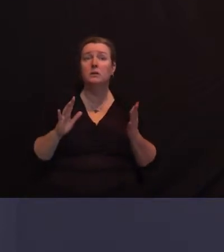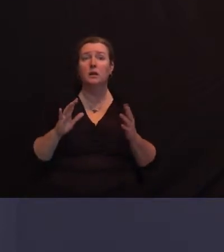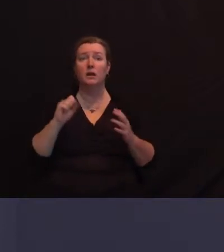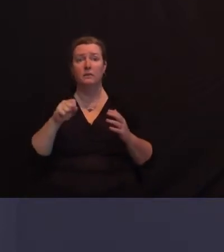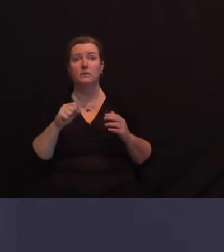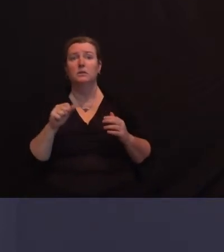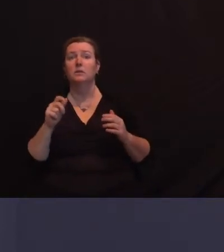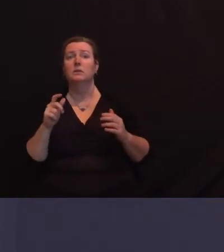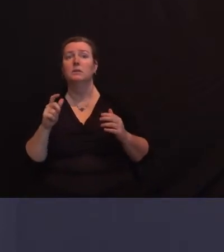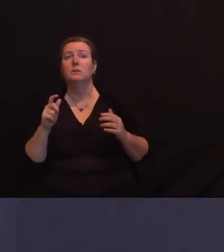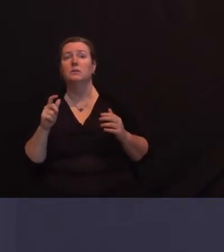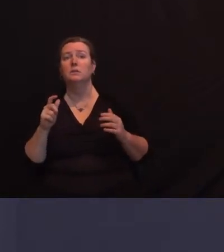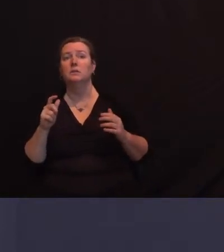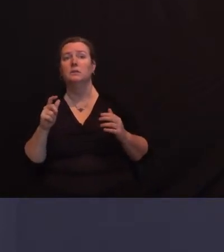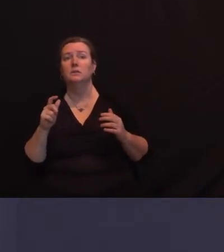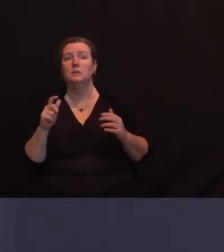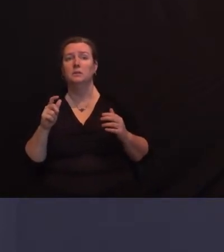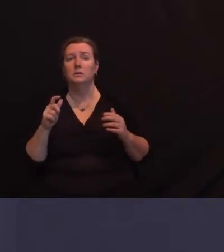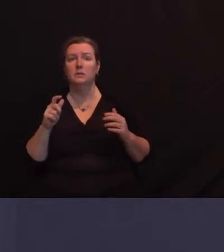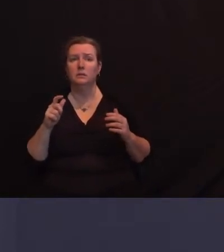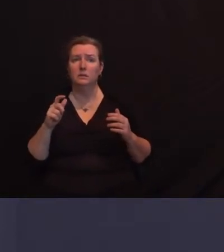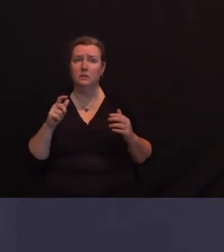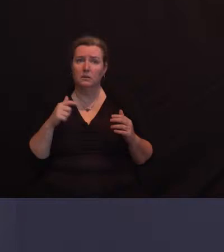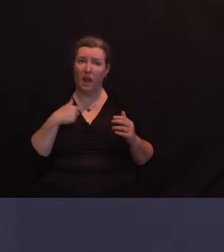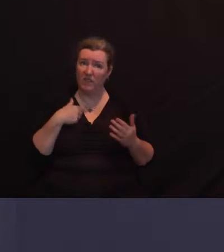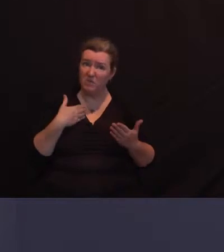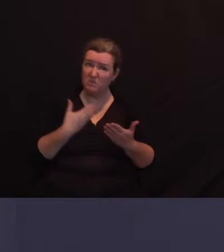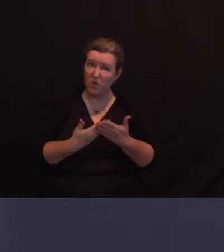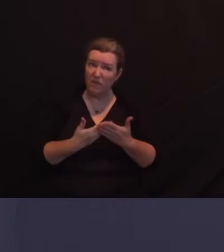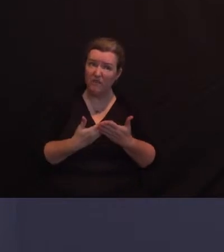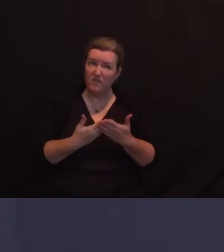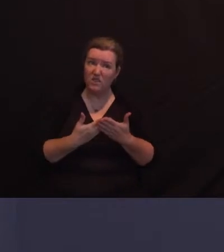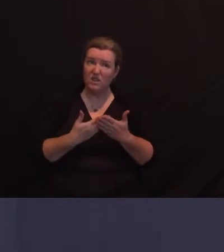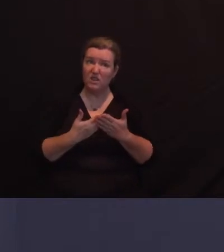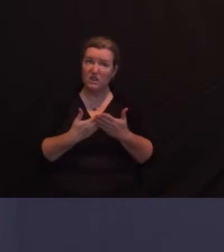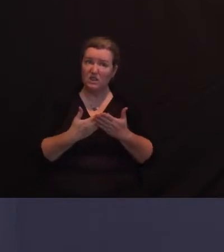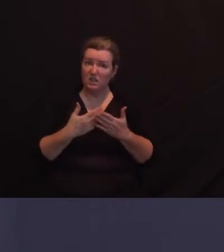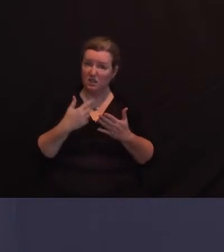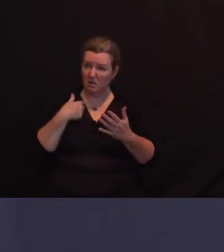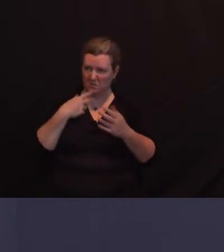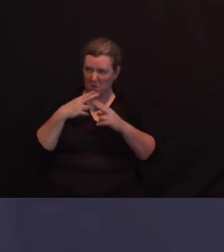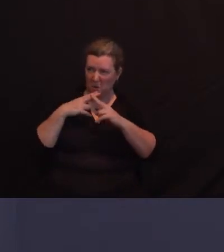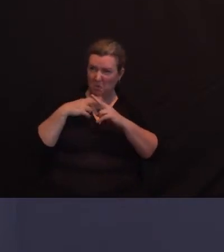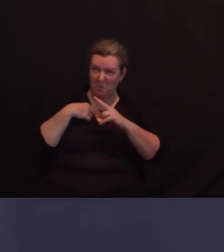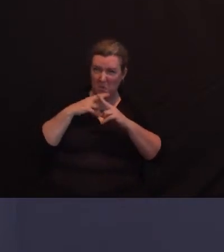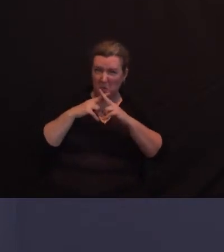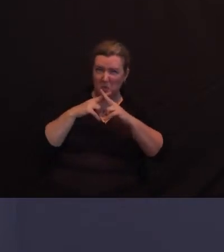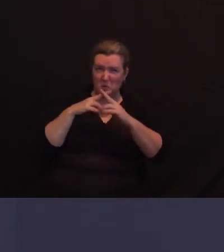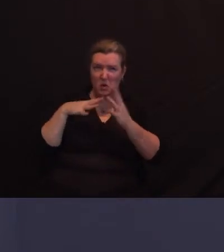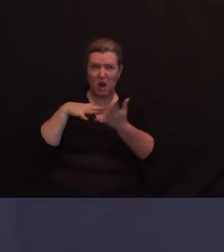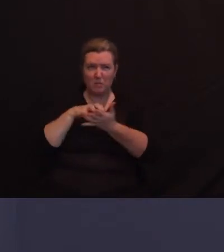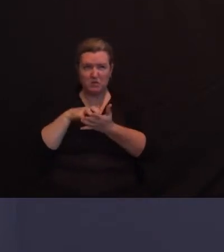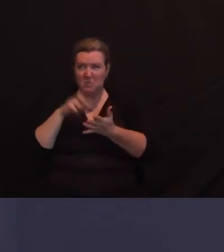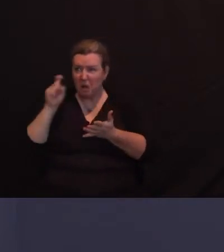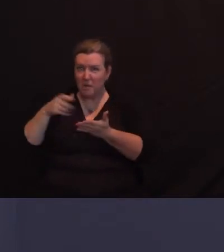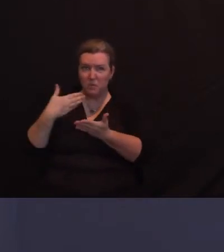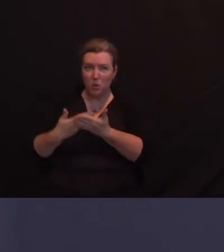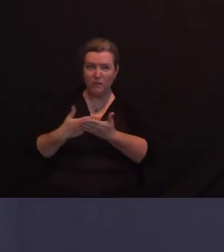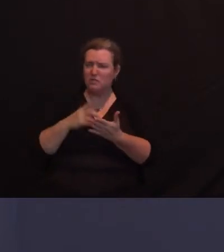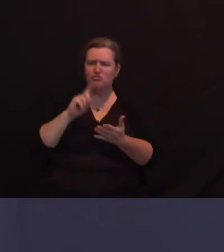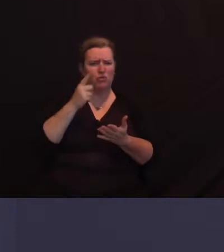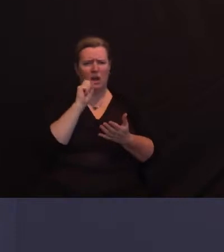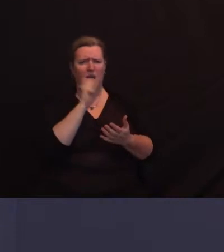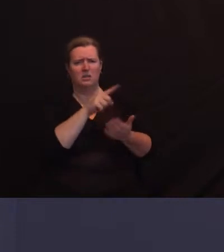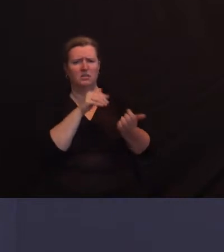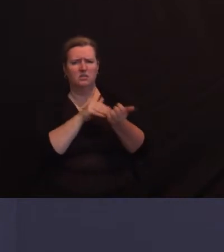doctor's note is not required. The additional dose of either Pfizer or Moderna COVID-19 vaccine should be the